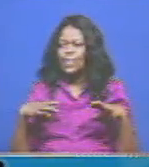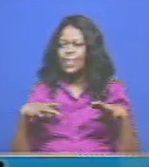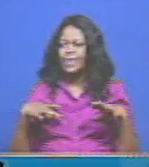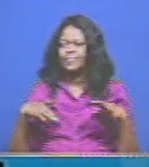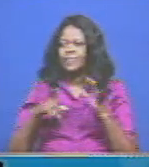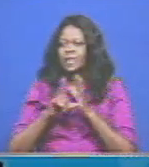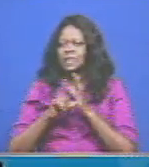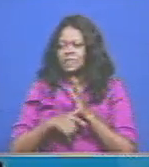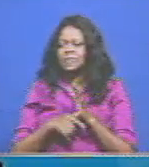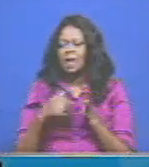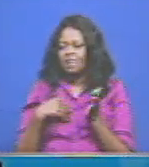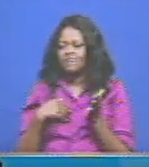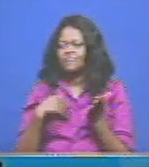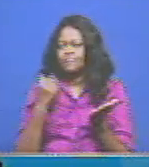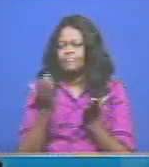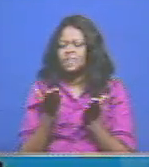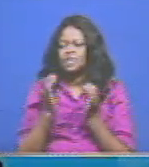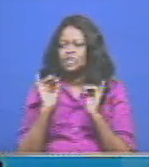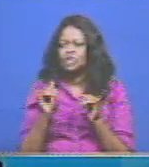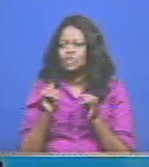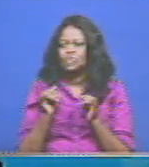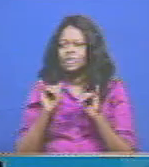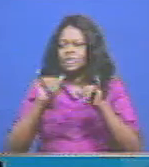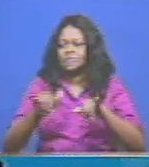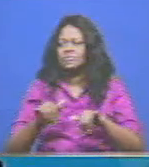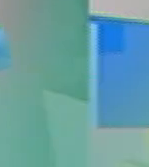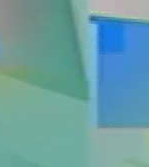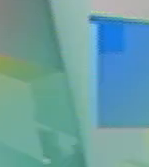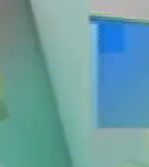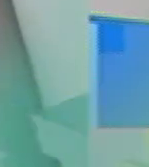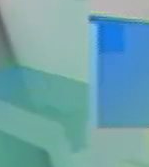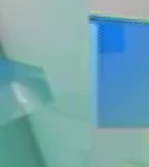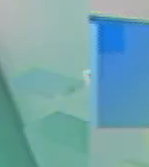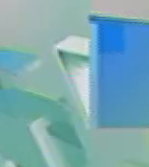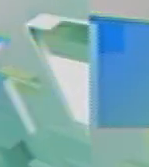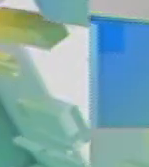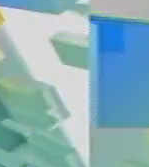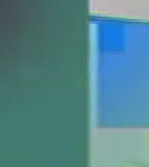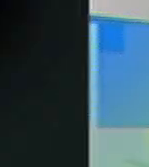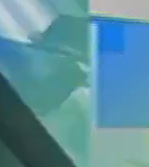is coming up next with the latest in business. Thank you so much for watching.